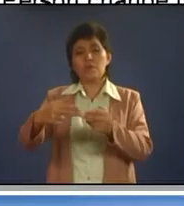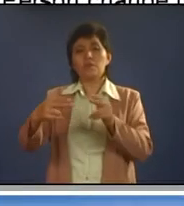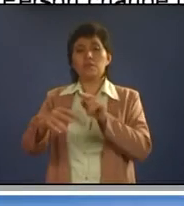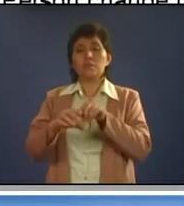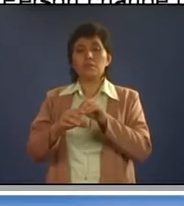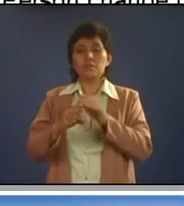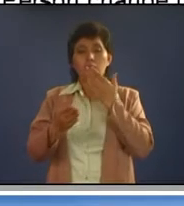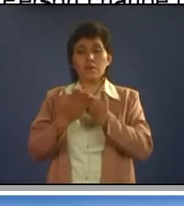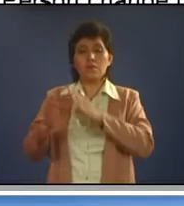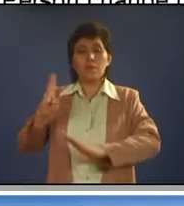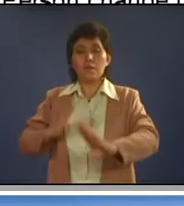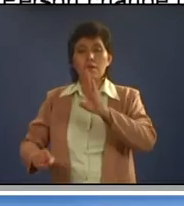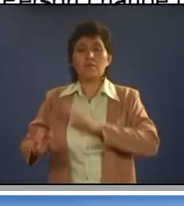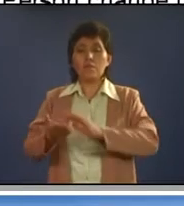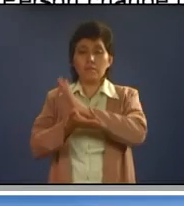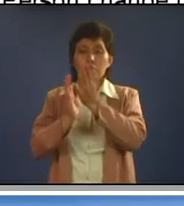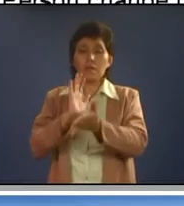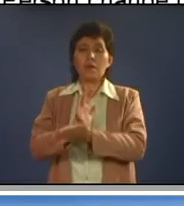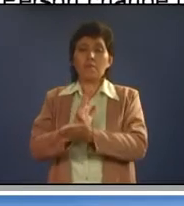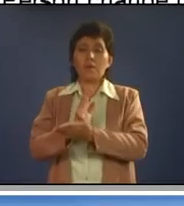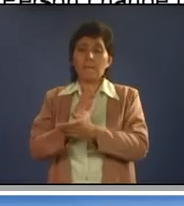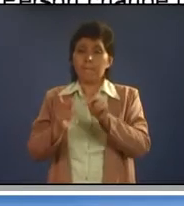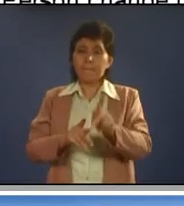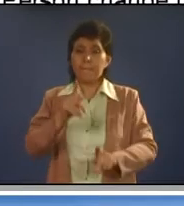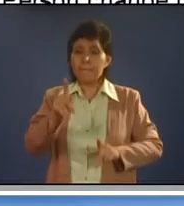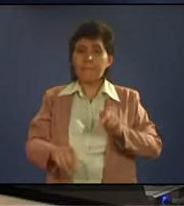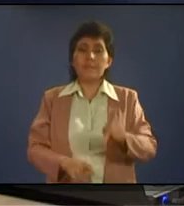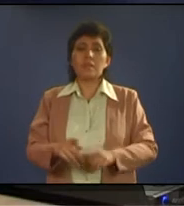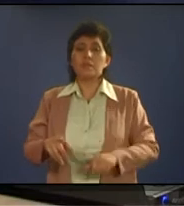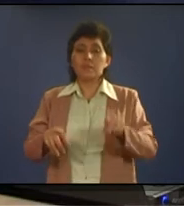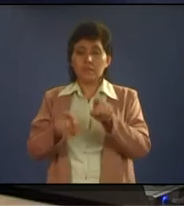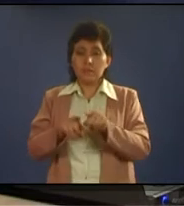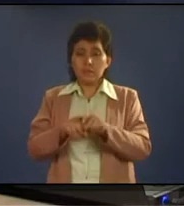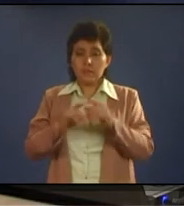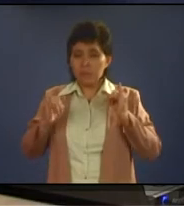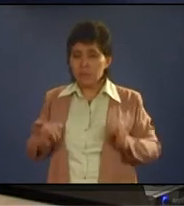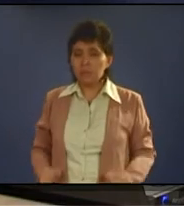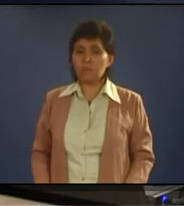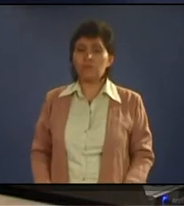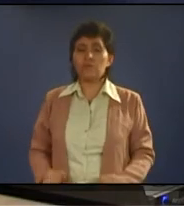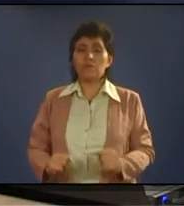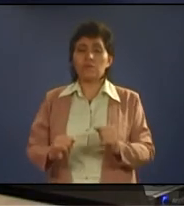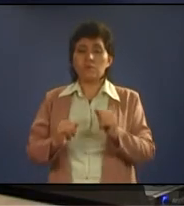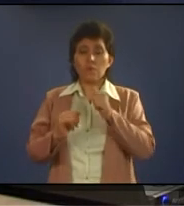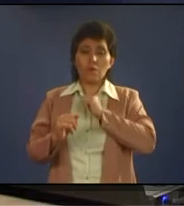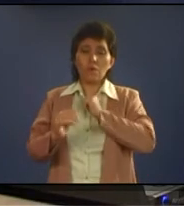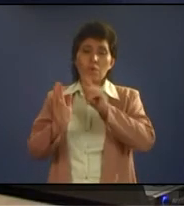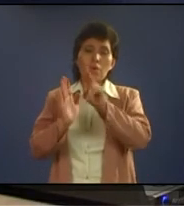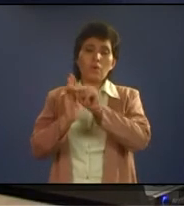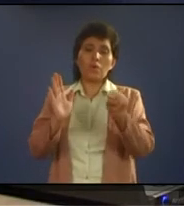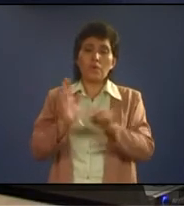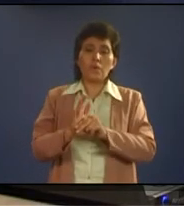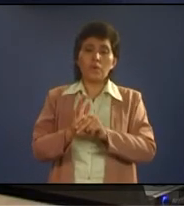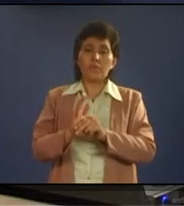of the intergroup behavior is that you become like a person, okay? It is like an individual with your own norms. If the